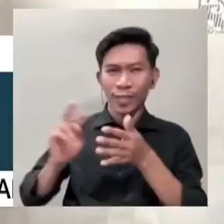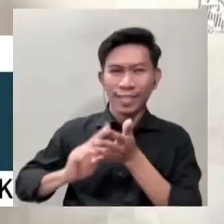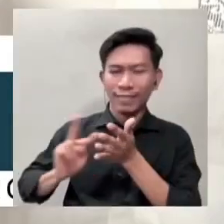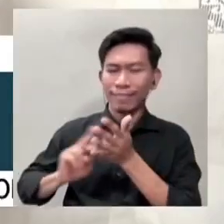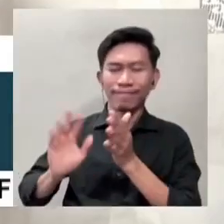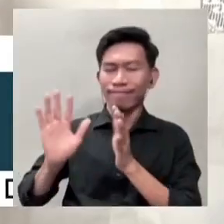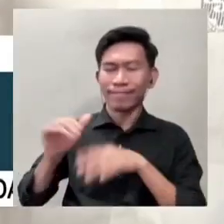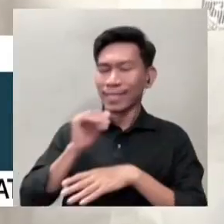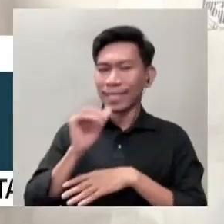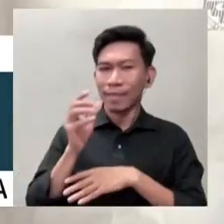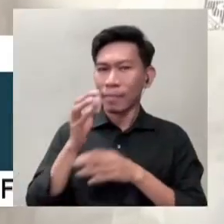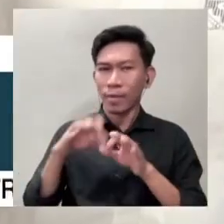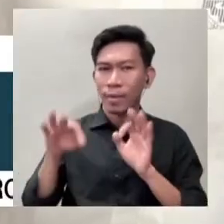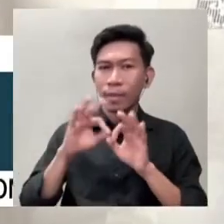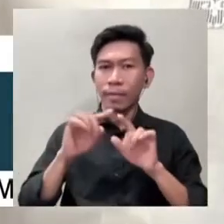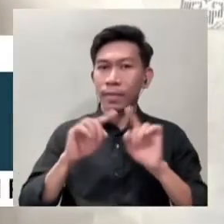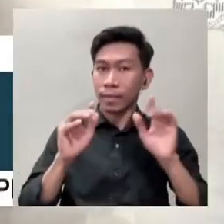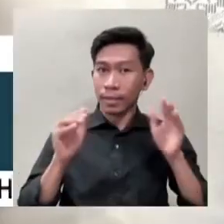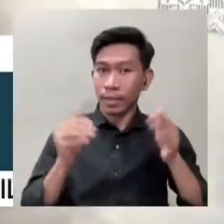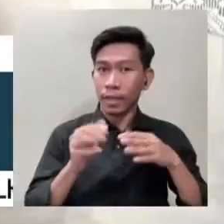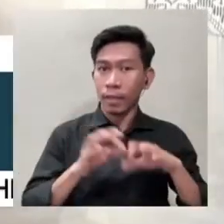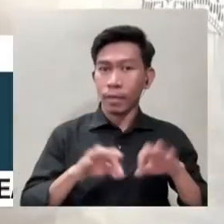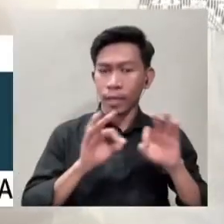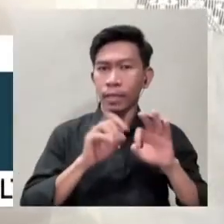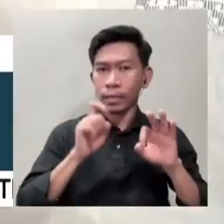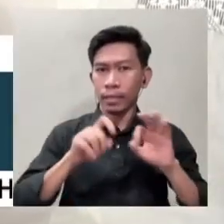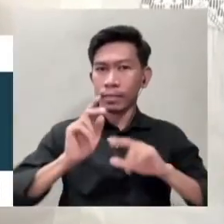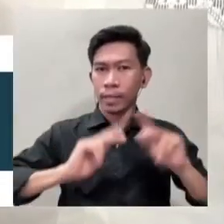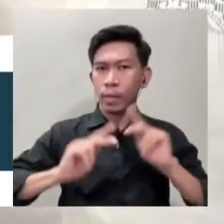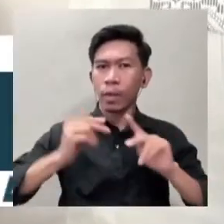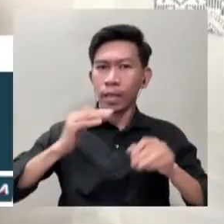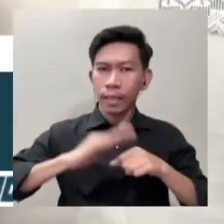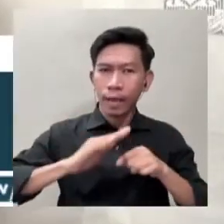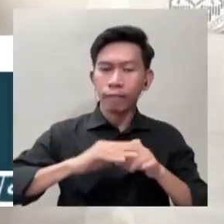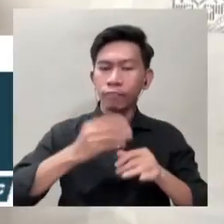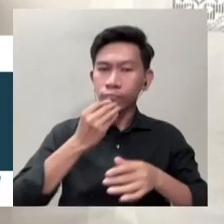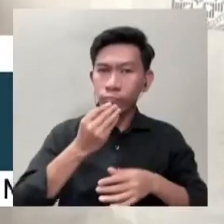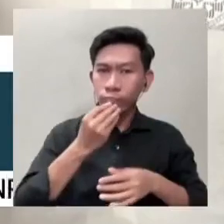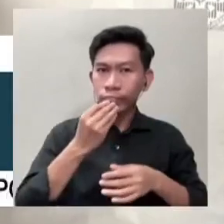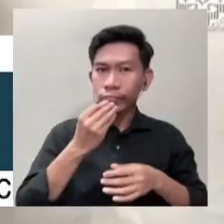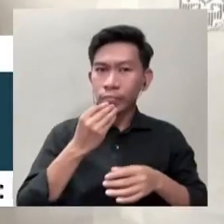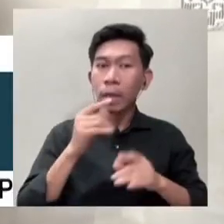me is that we make sure that people have enough to eat and that it is affordable to them.